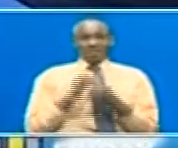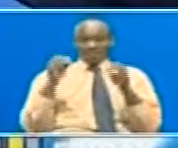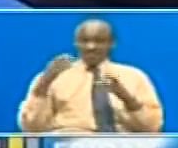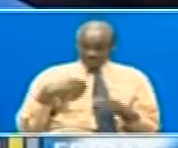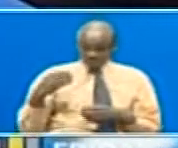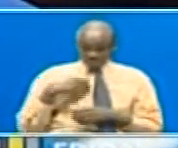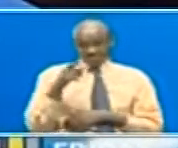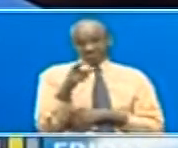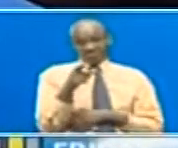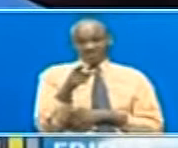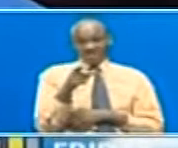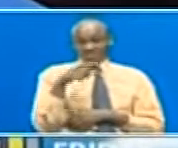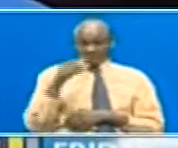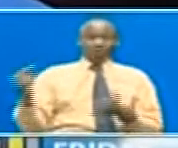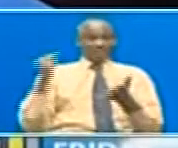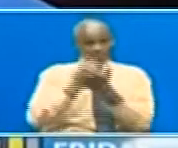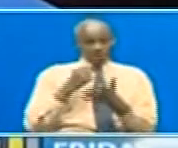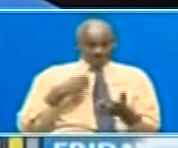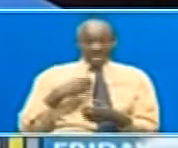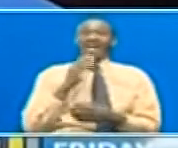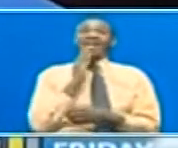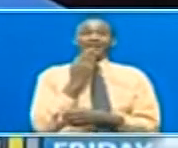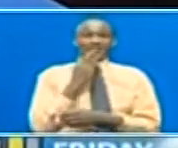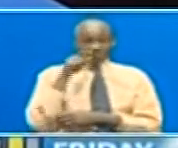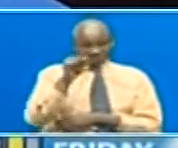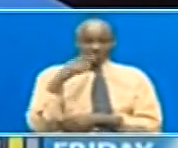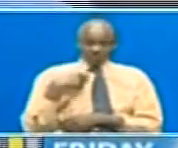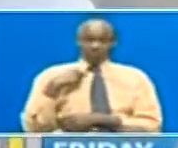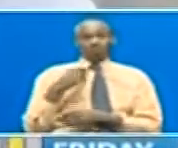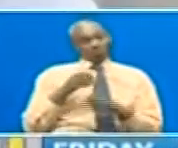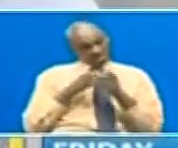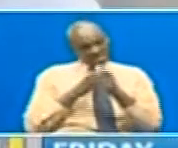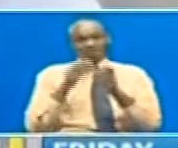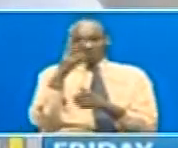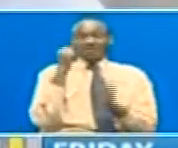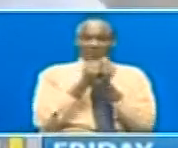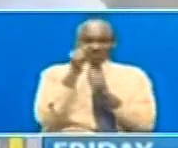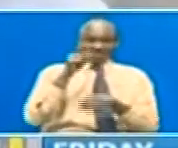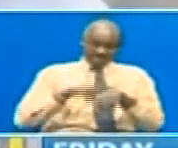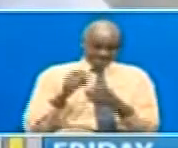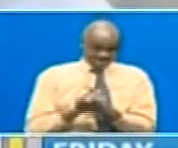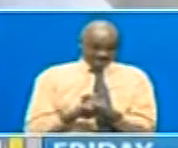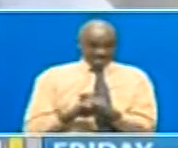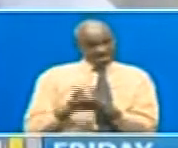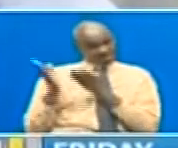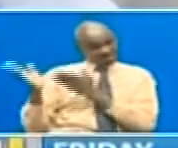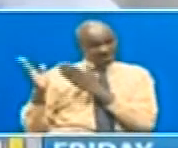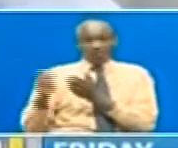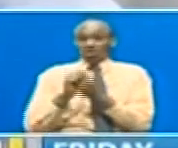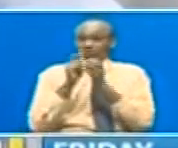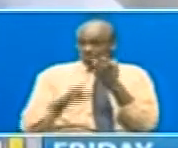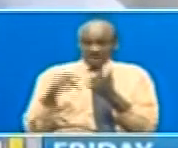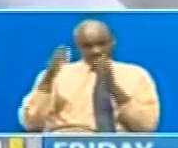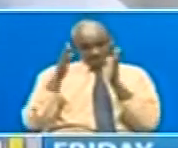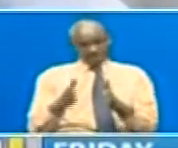soccer pundits, was today appointed by the AFC Leopards to guide the club through the 2015 season. Logarusic replaces De Jong, who